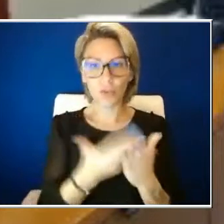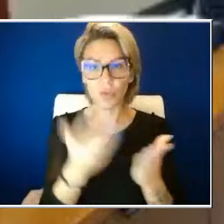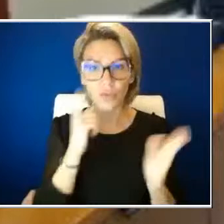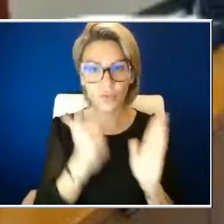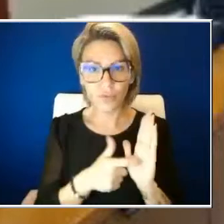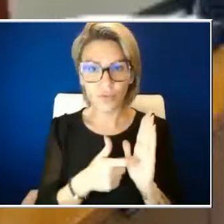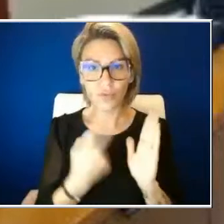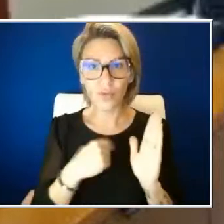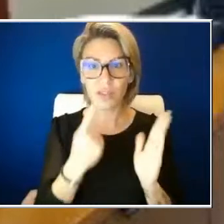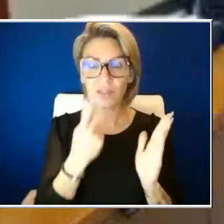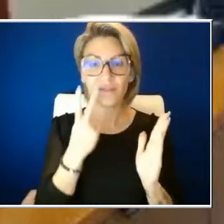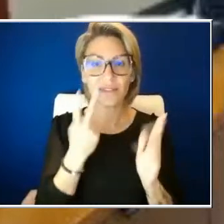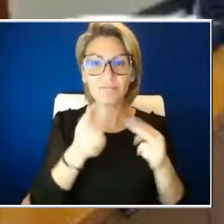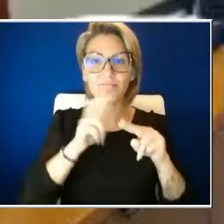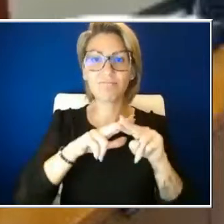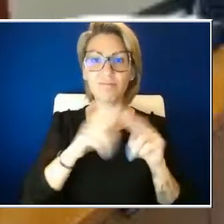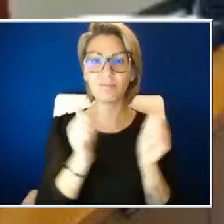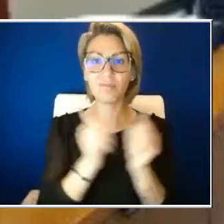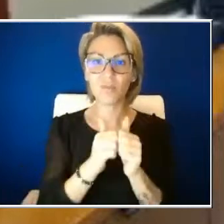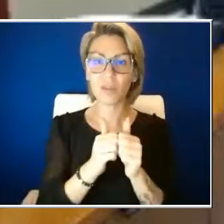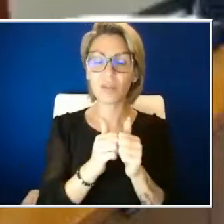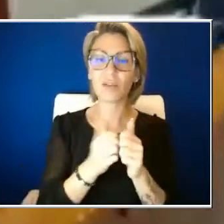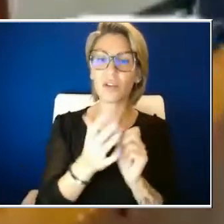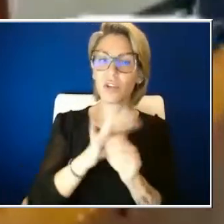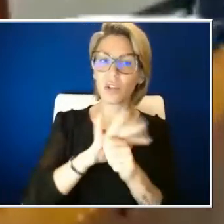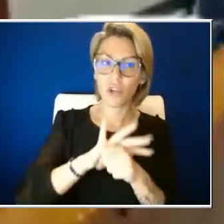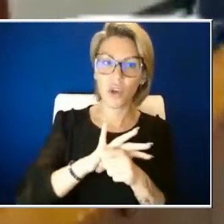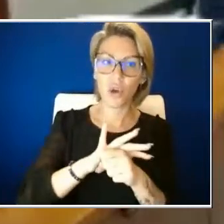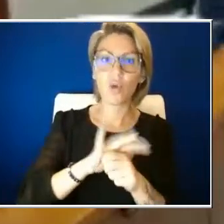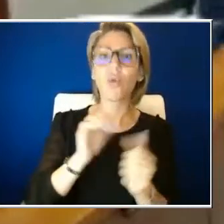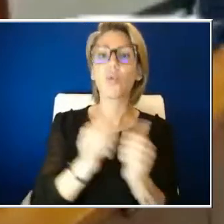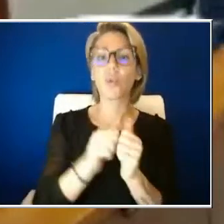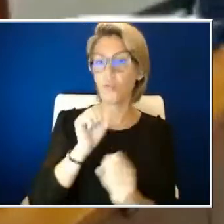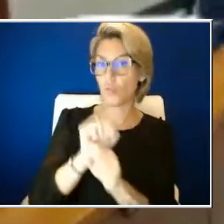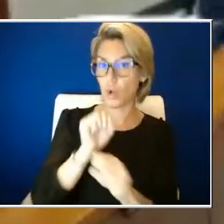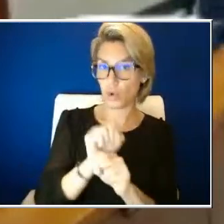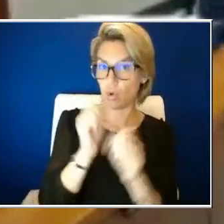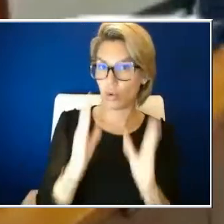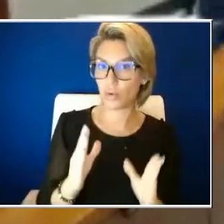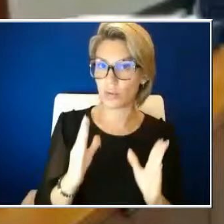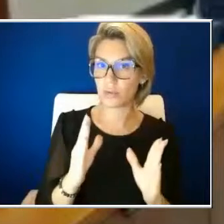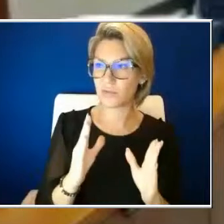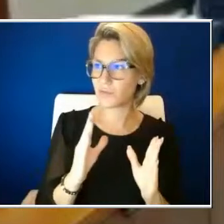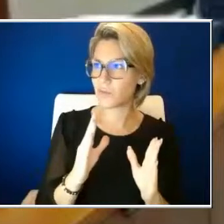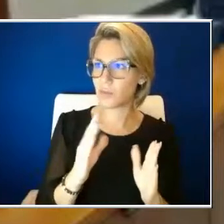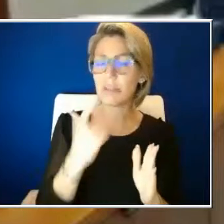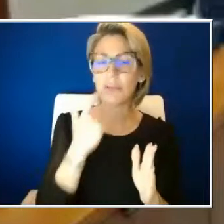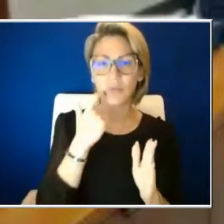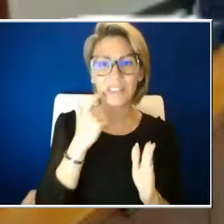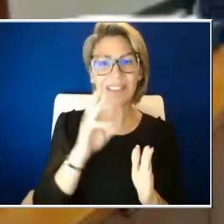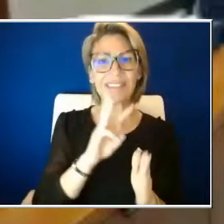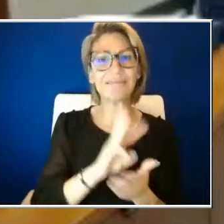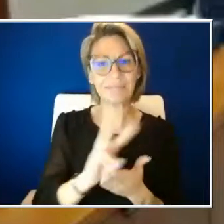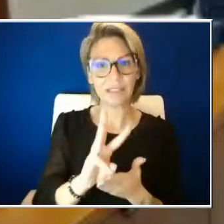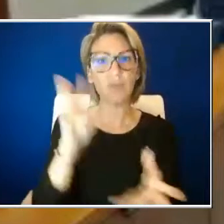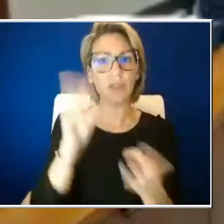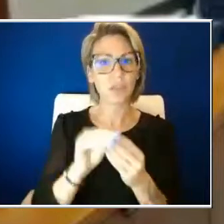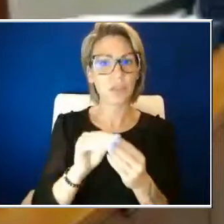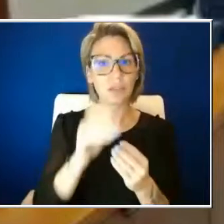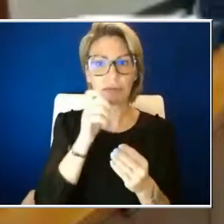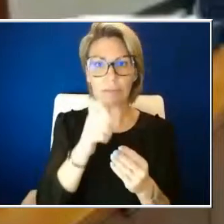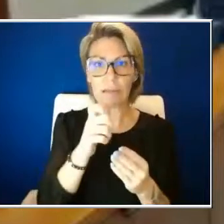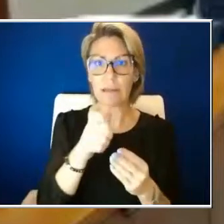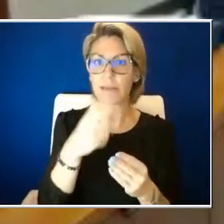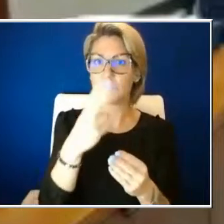an uptick in cases of COVID within our employee workforce for about the last 6 weeks or so. I mean, not as high as a couple